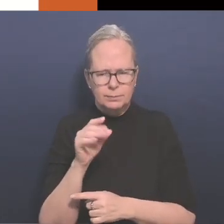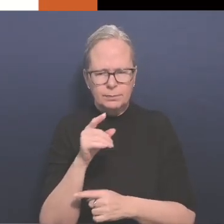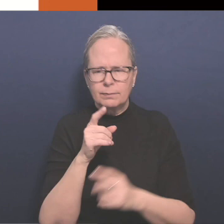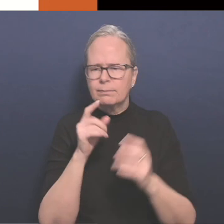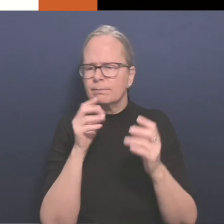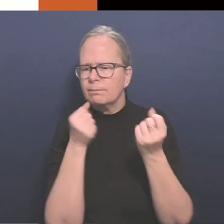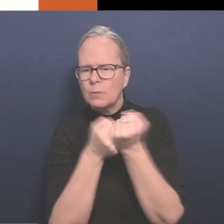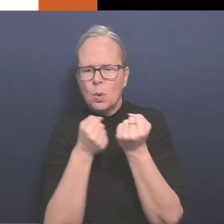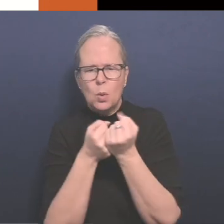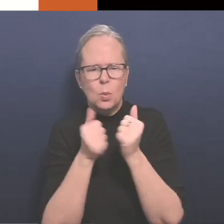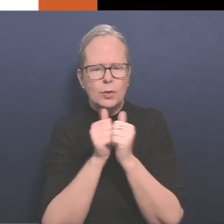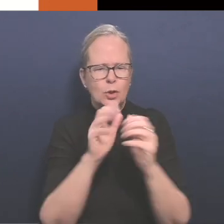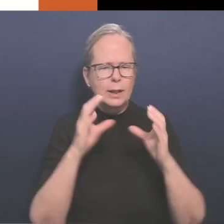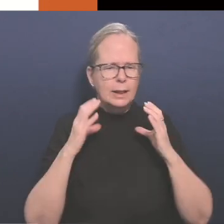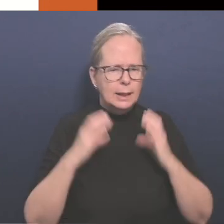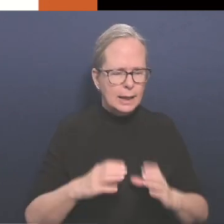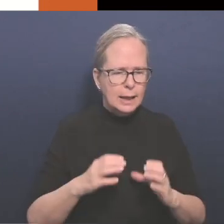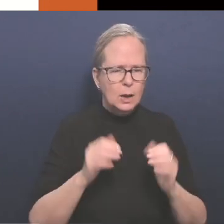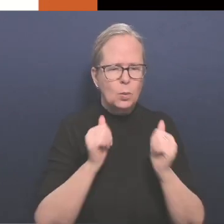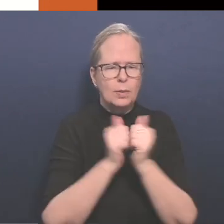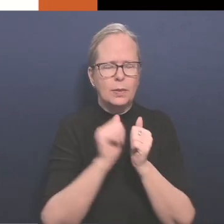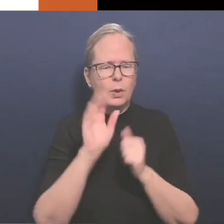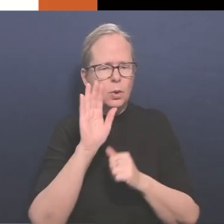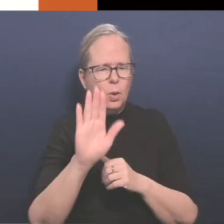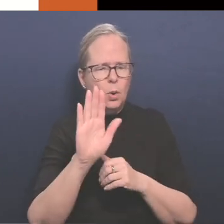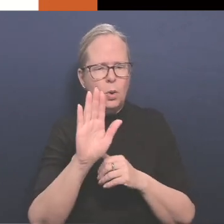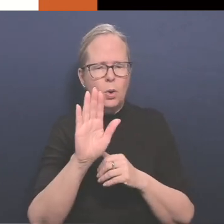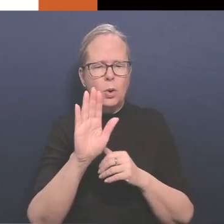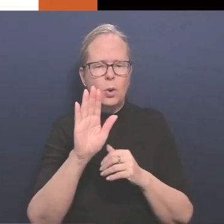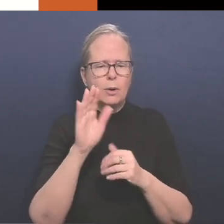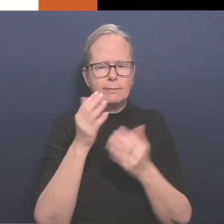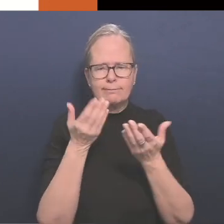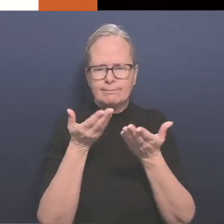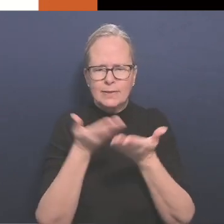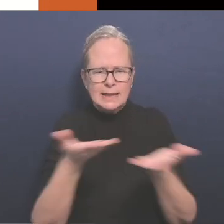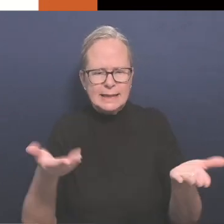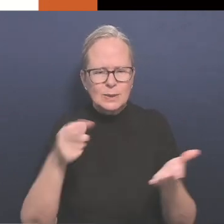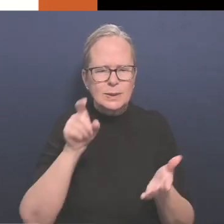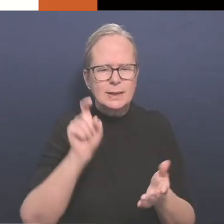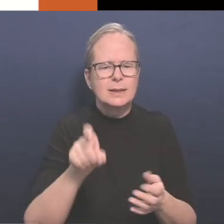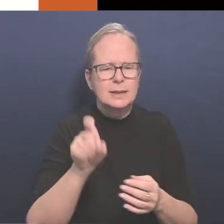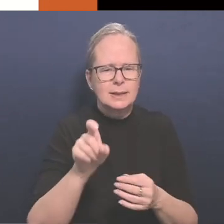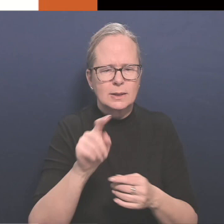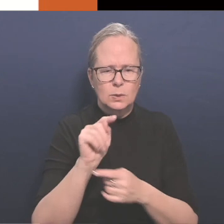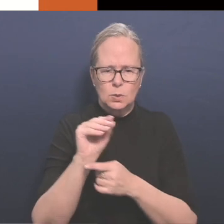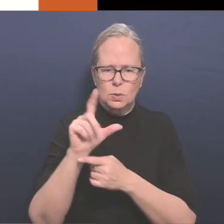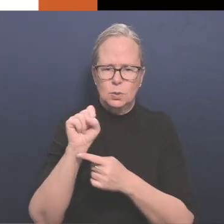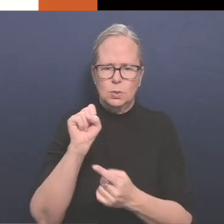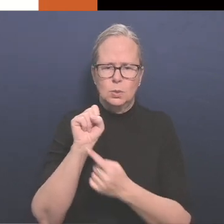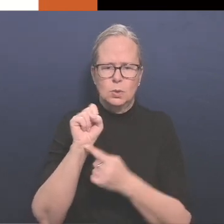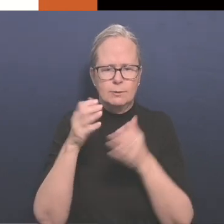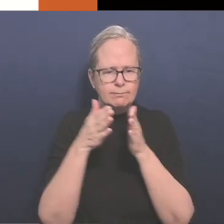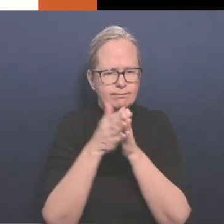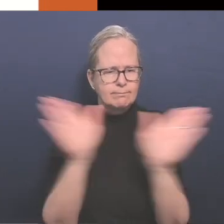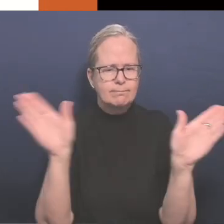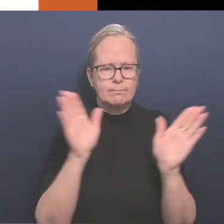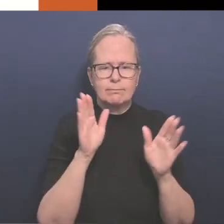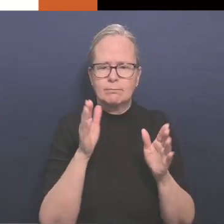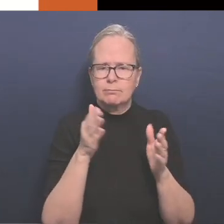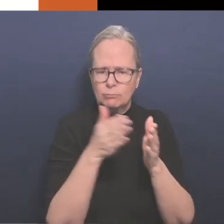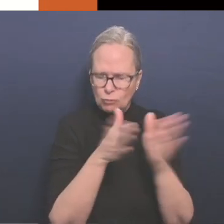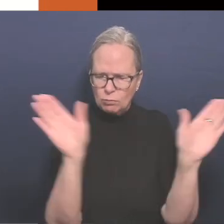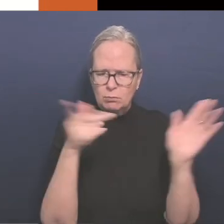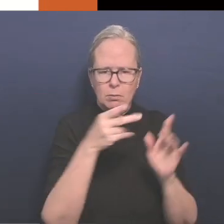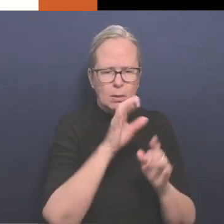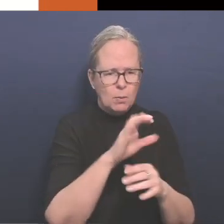COVID-19, the pandemic has just made their lives that much worse. And for those of you who are familiar with accessing government